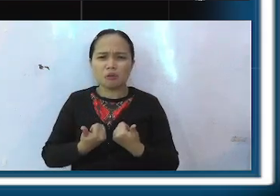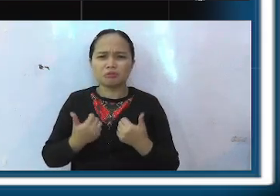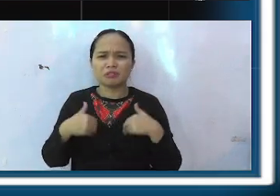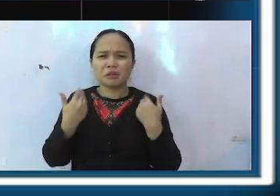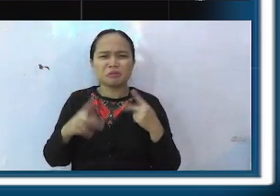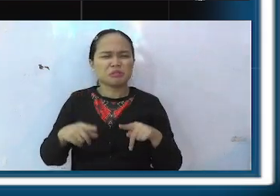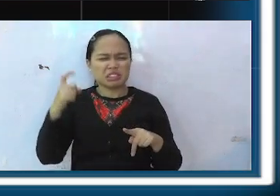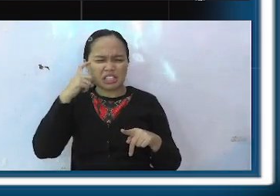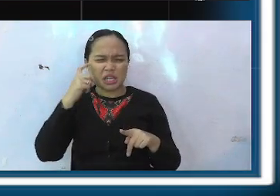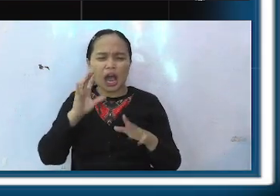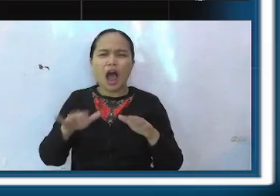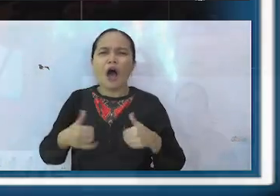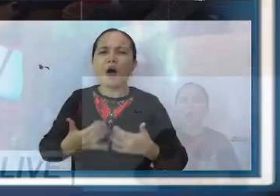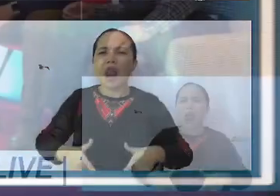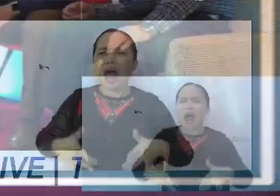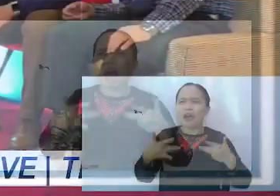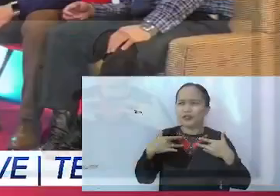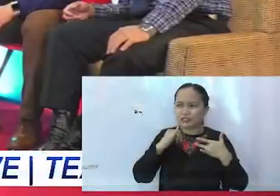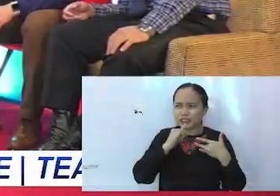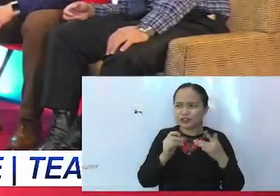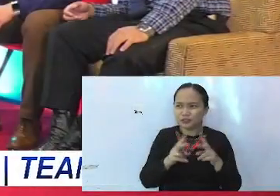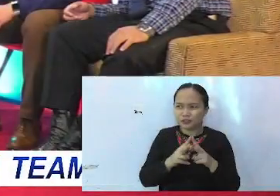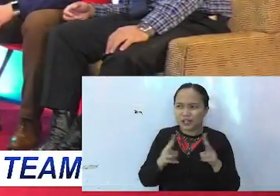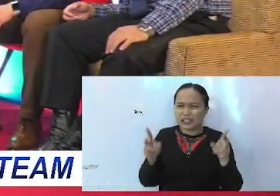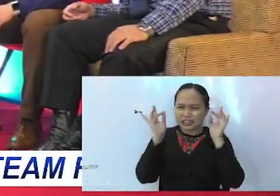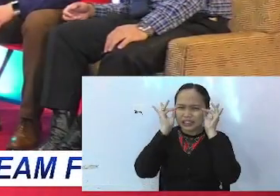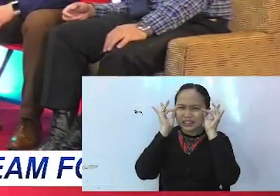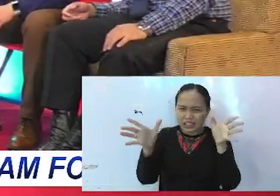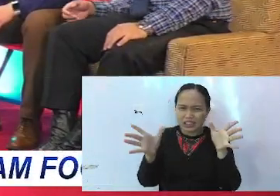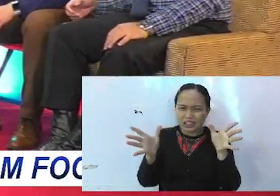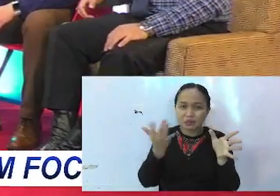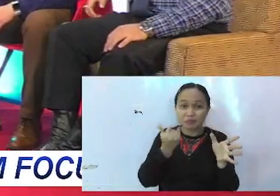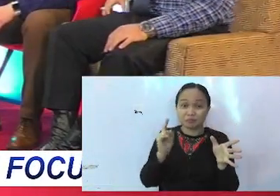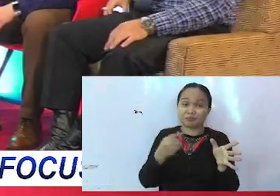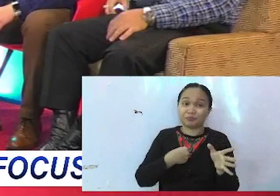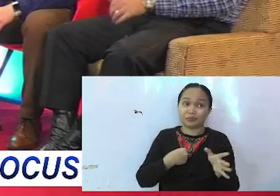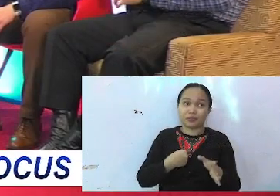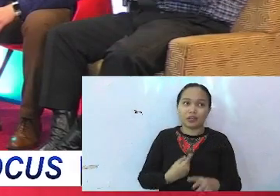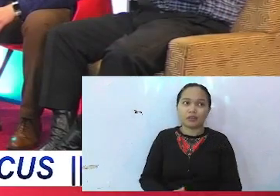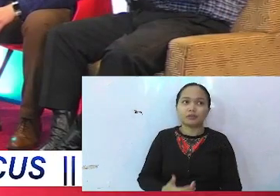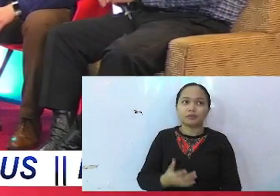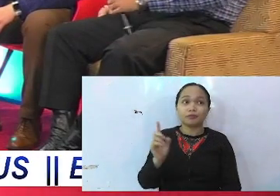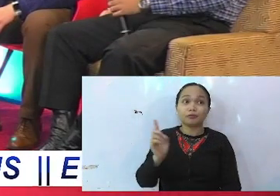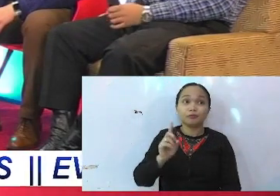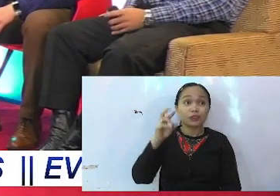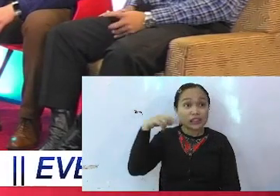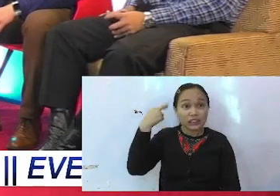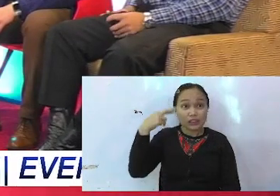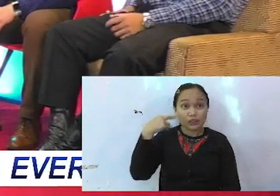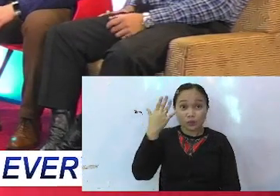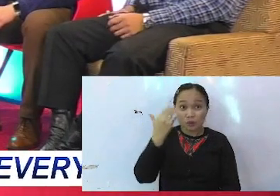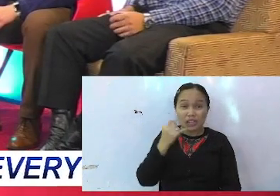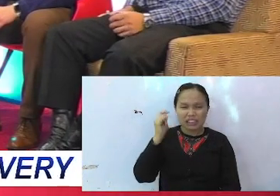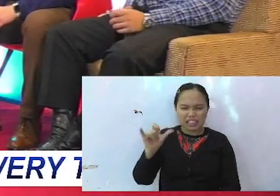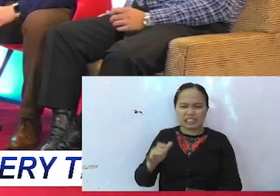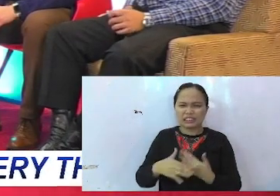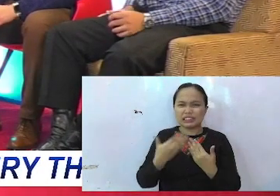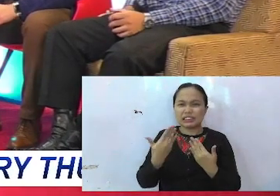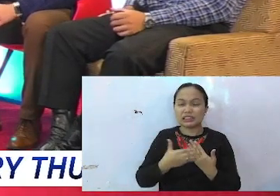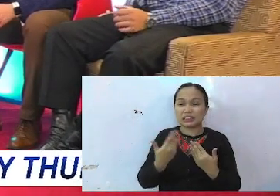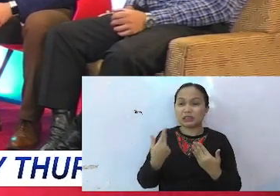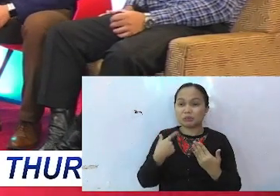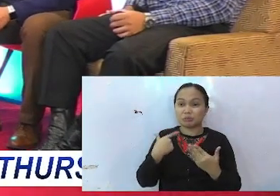Oh, yeah. Yeah. But you know, because, like I said, the reason why they're easily being sidetracked by the